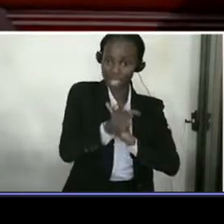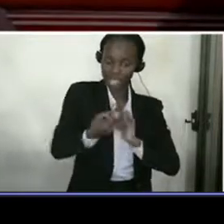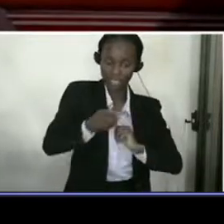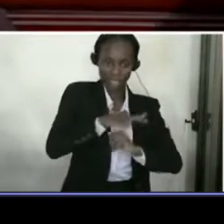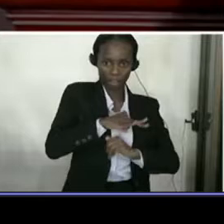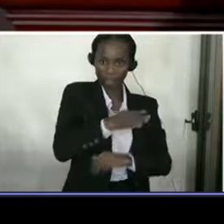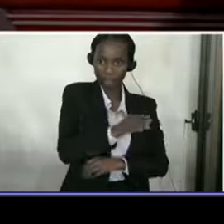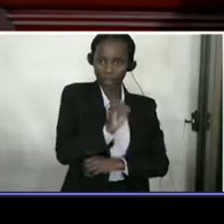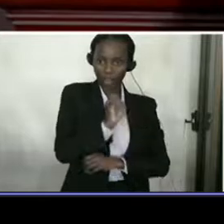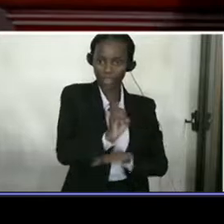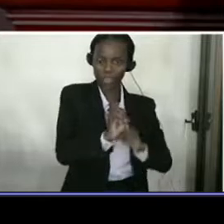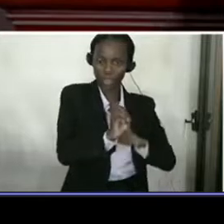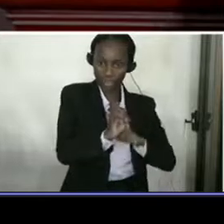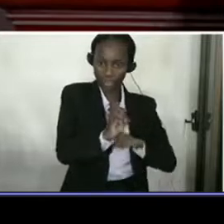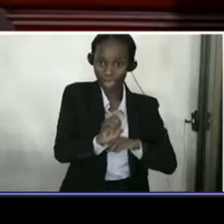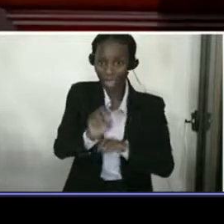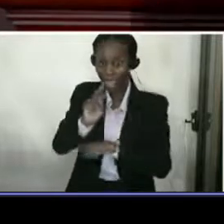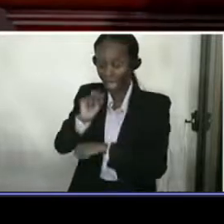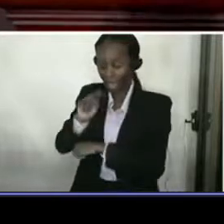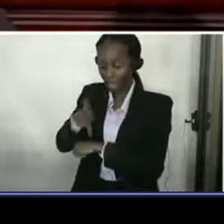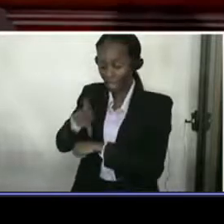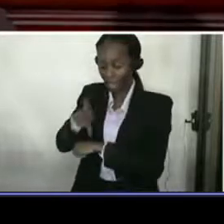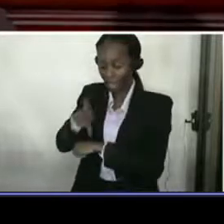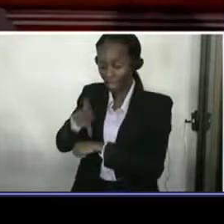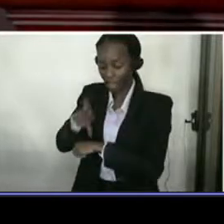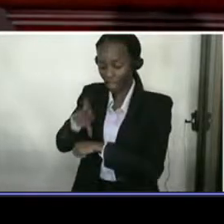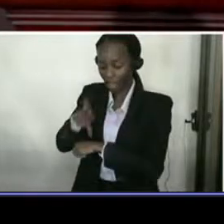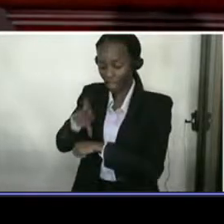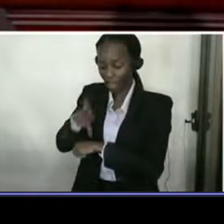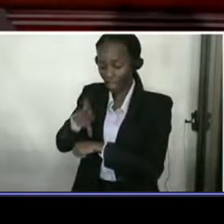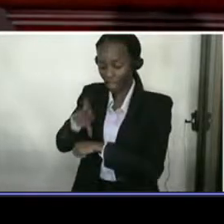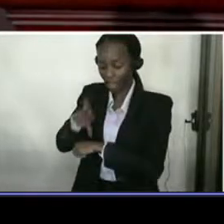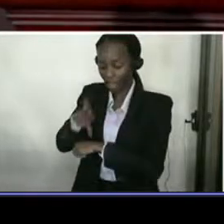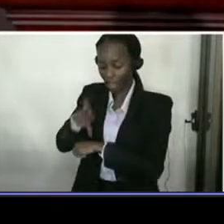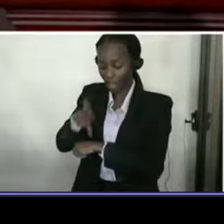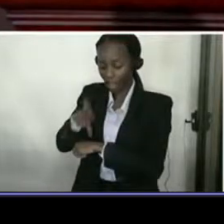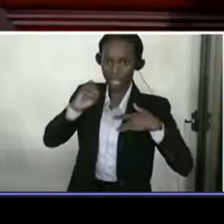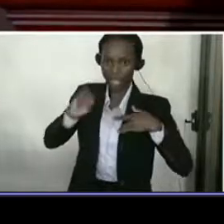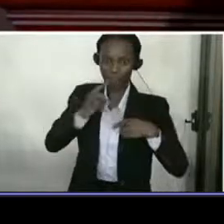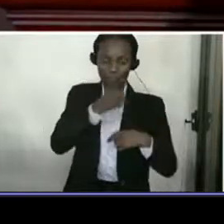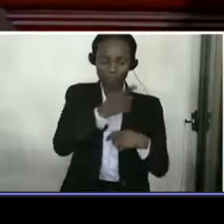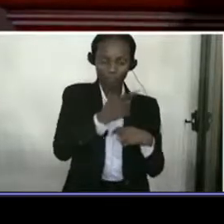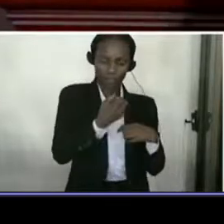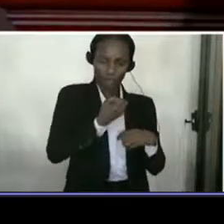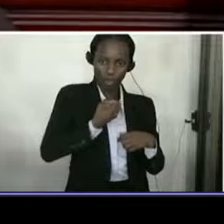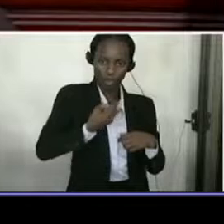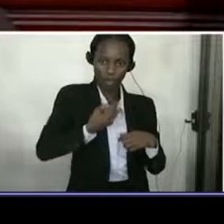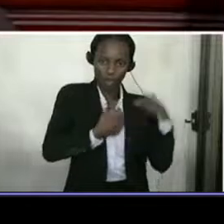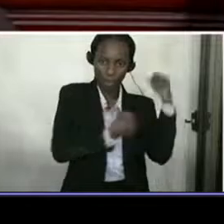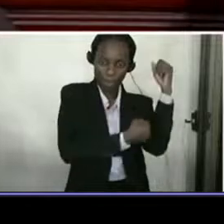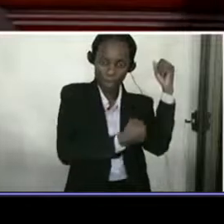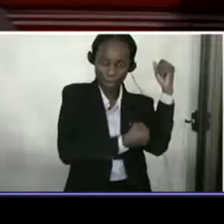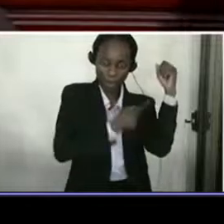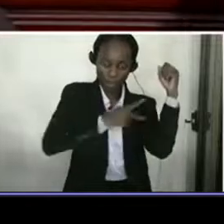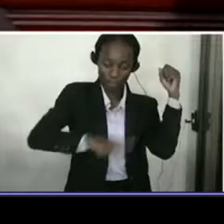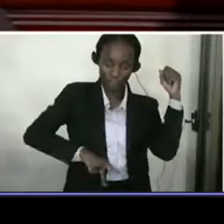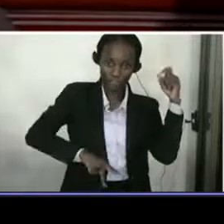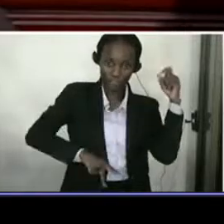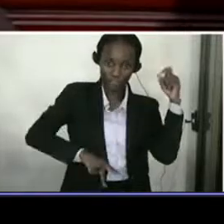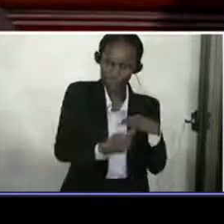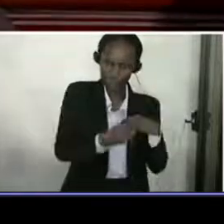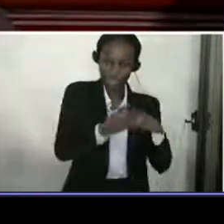staff. The NFP is concerned, noting that the Office of the Premier has taken steps to develop a framework to centralise